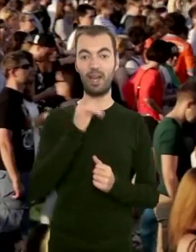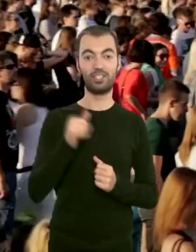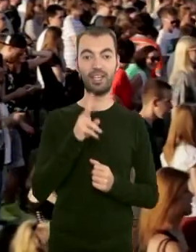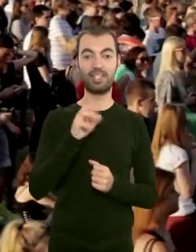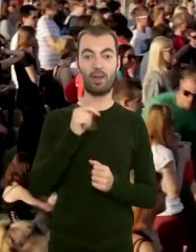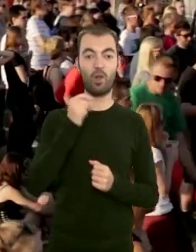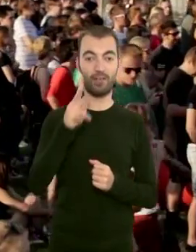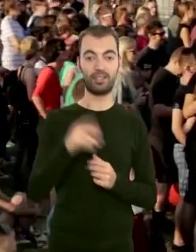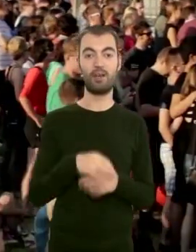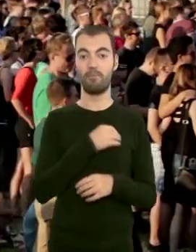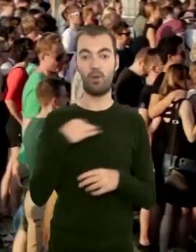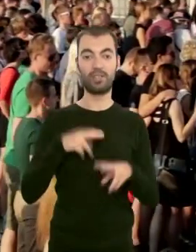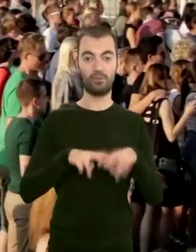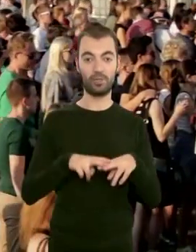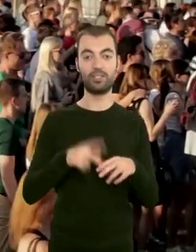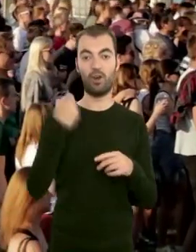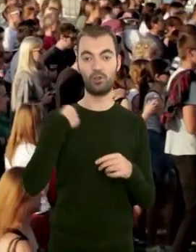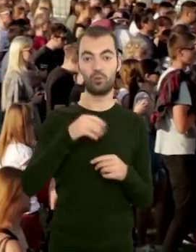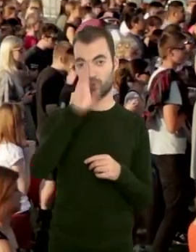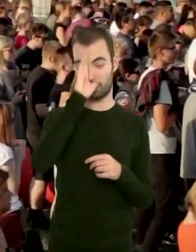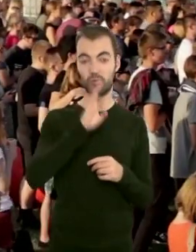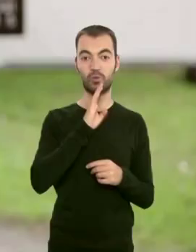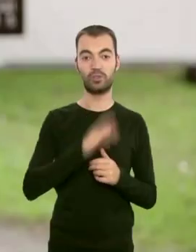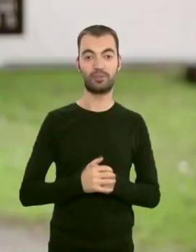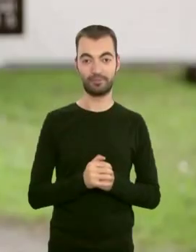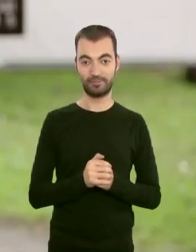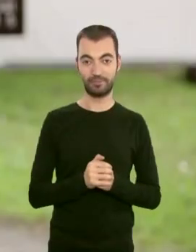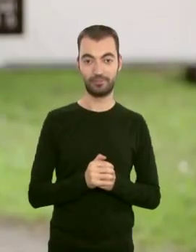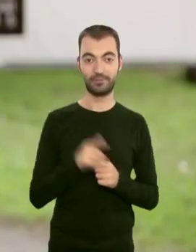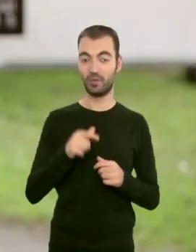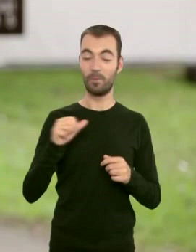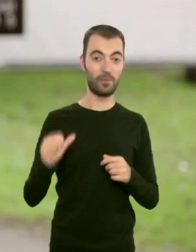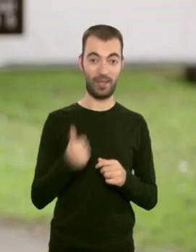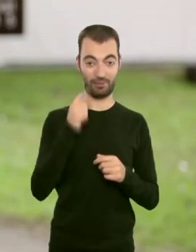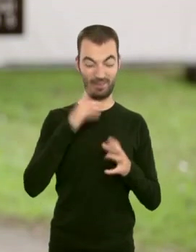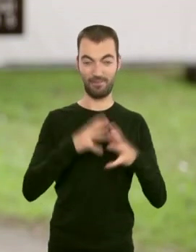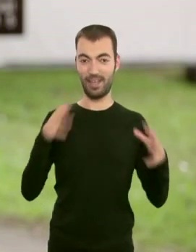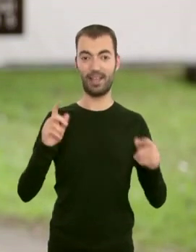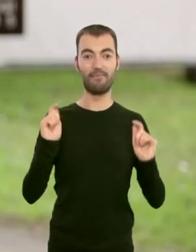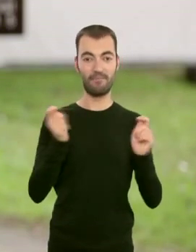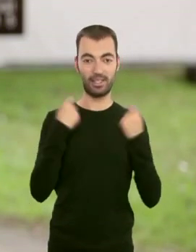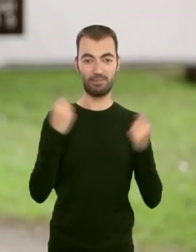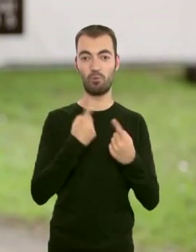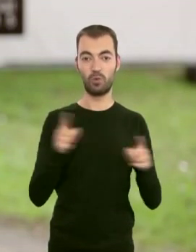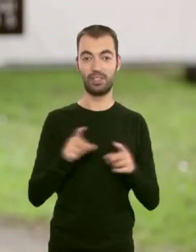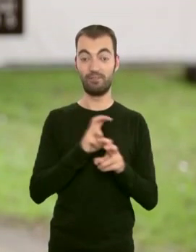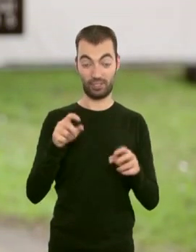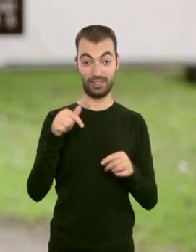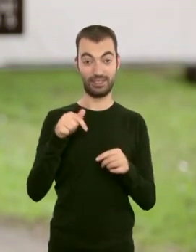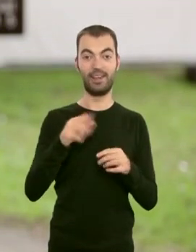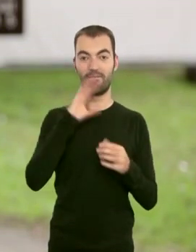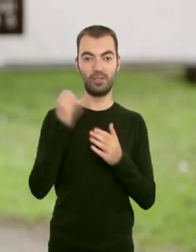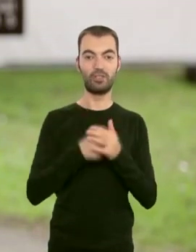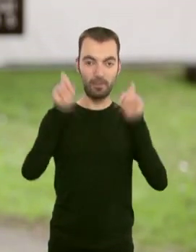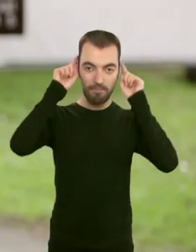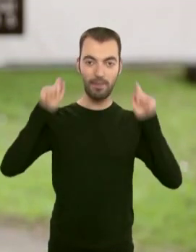Maciej Kasperkowiak, Polish Foundation of Hard of Hearing People. It was the first so large musical festival, during which they used an